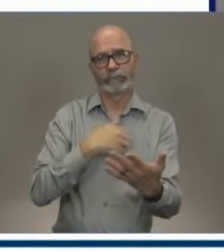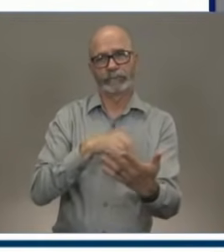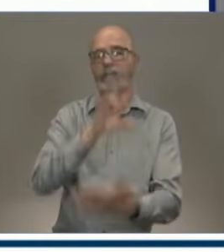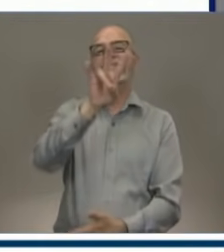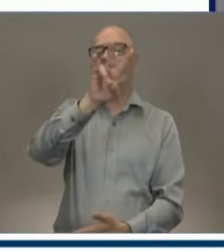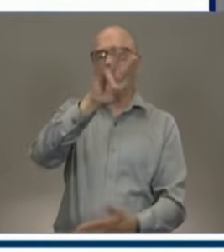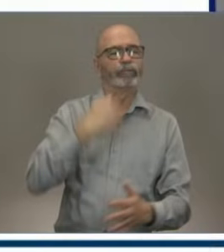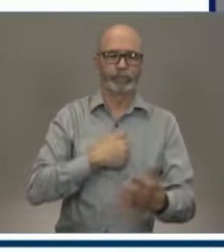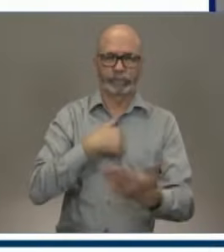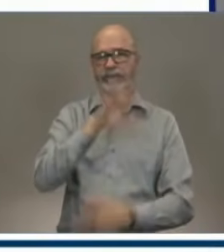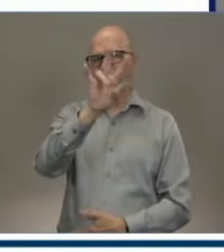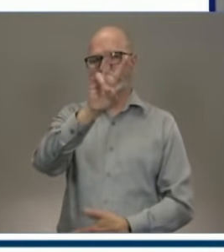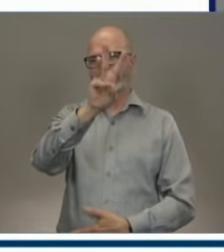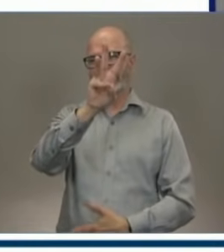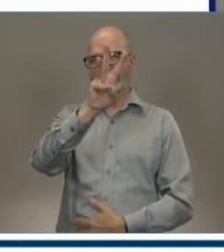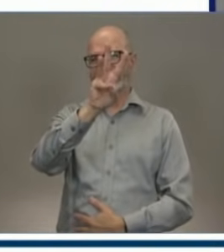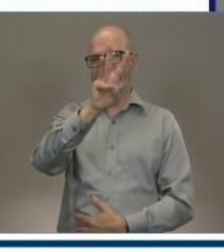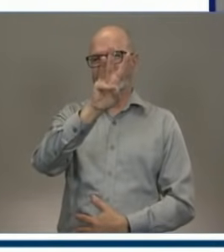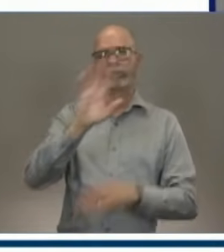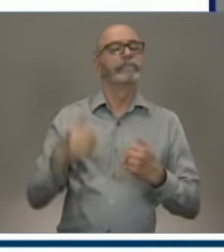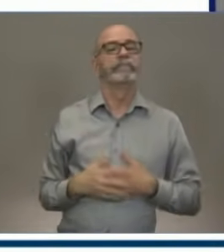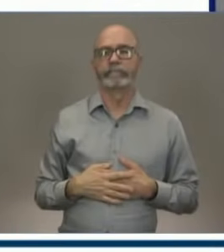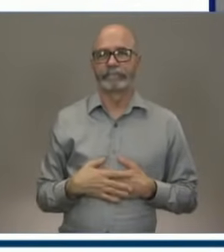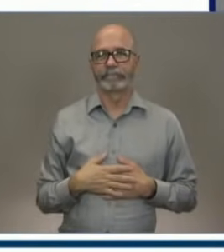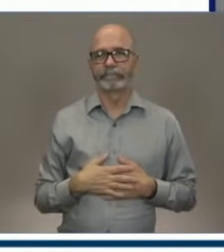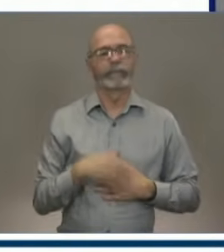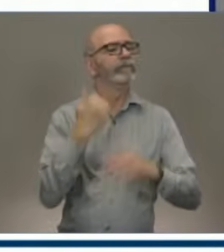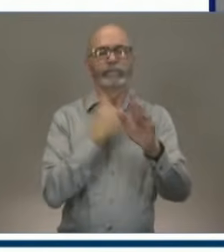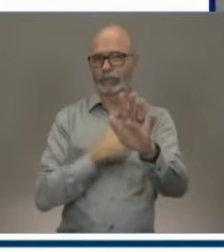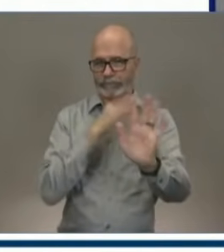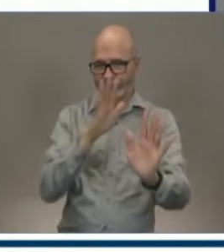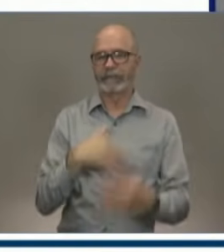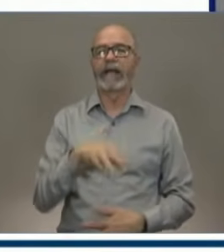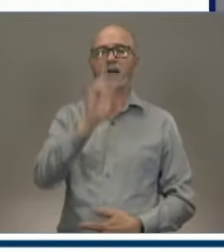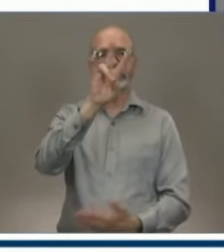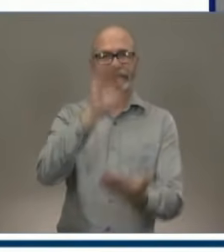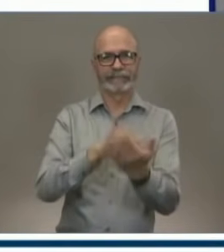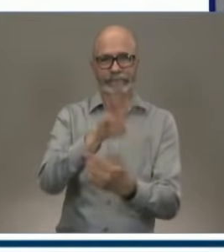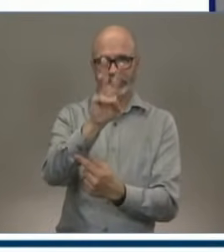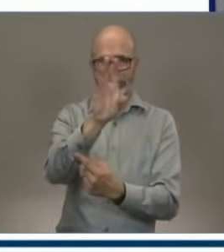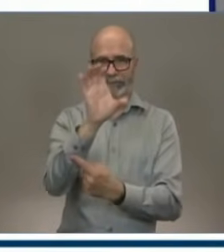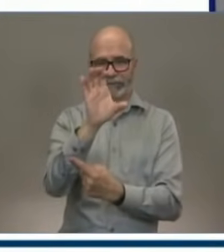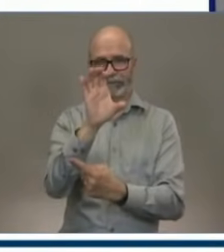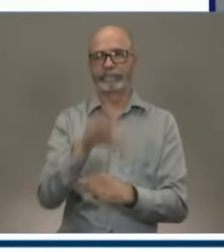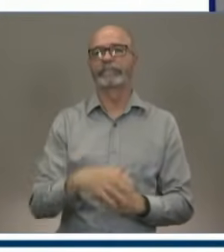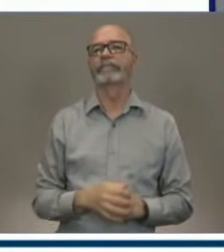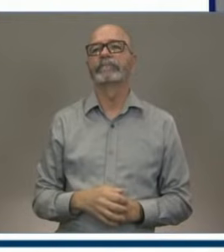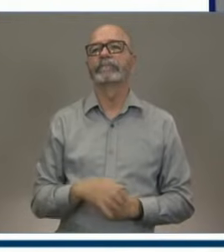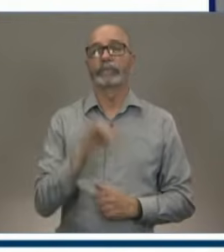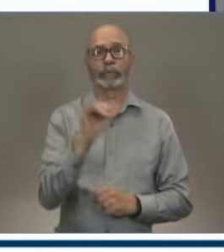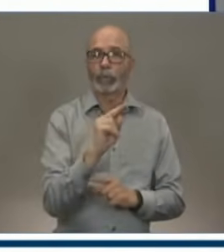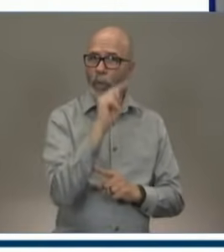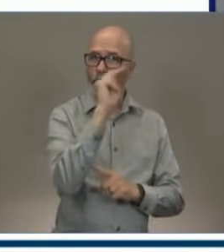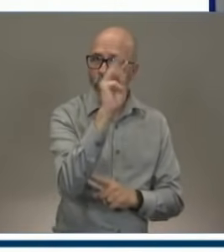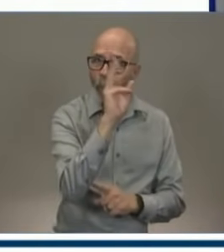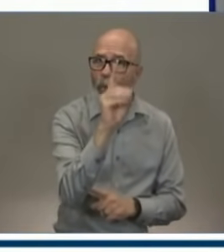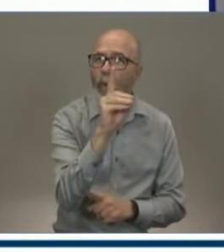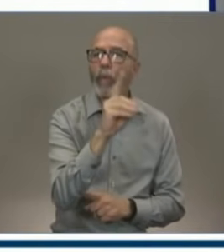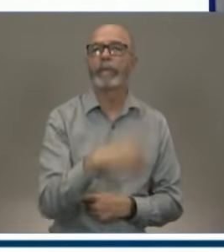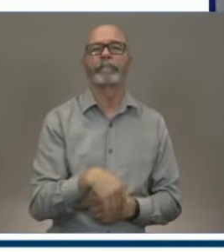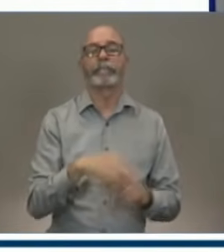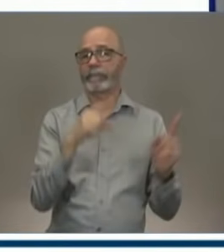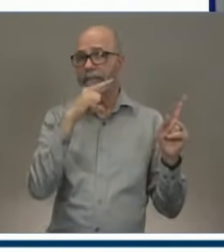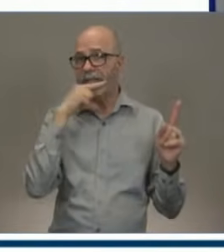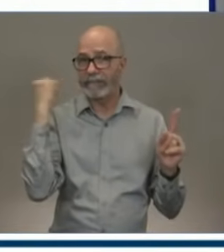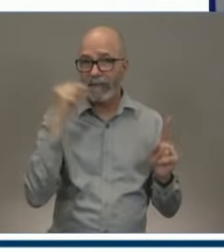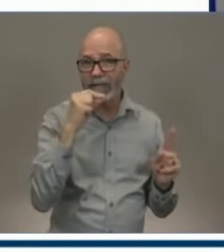their second dose, and frontline workers and long-term care residents at Northwood's Halifax campus have received their first shot. We